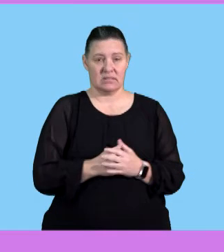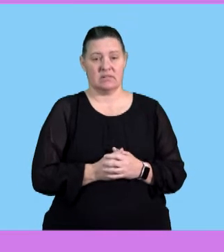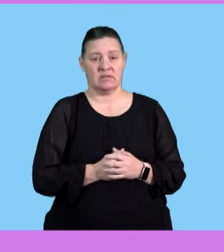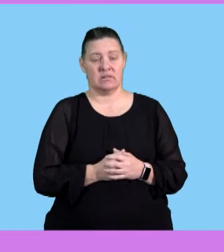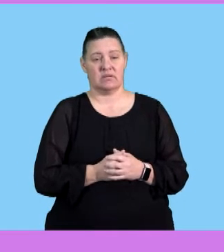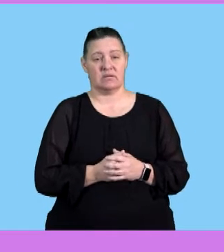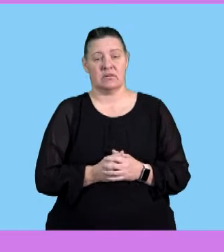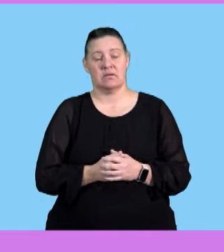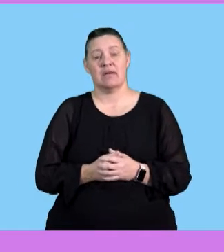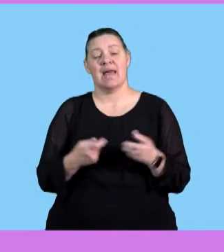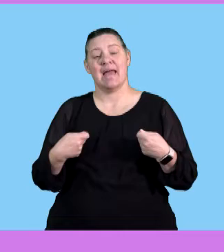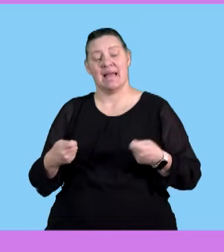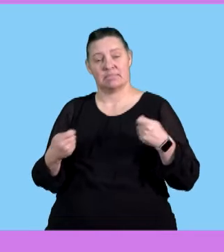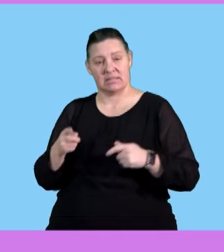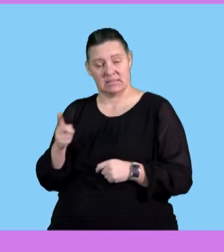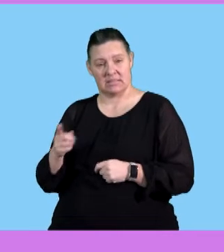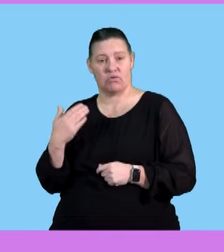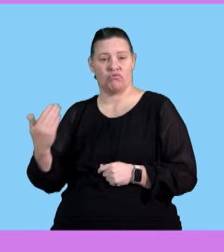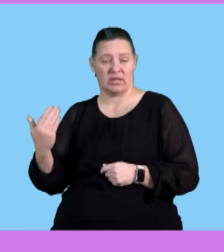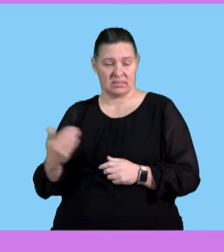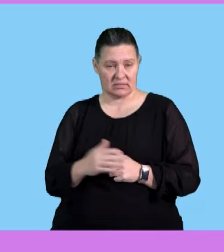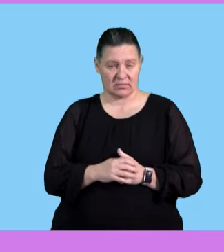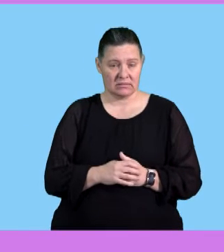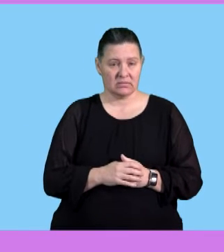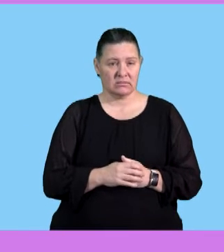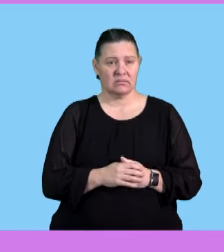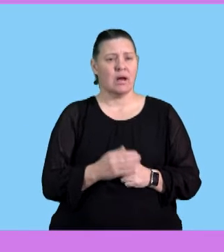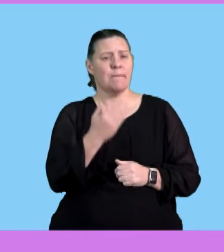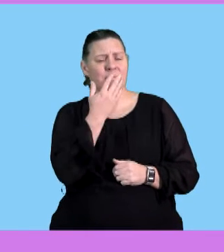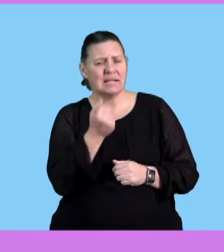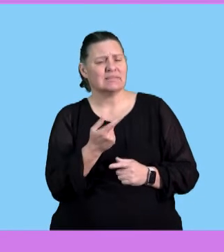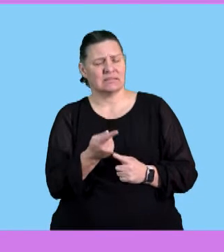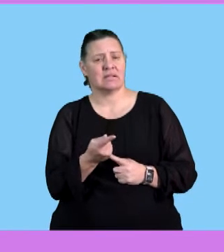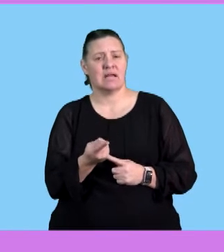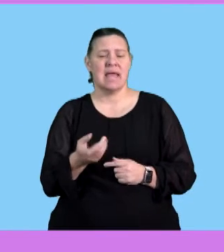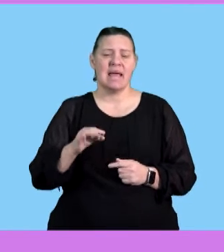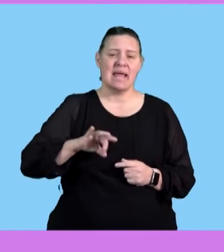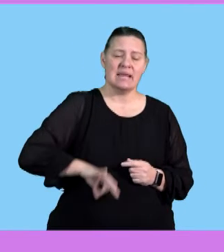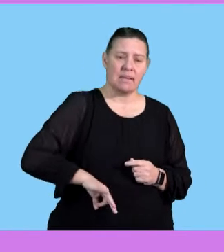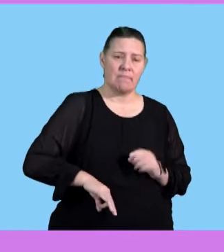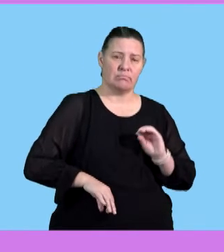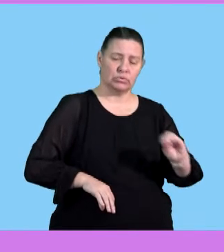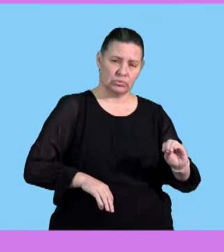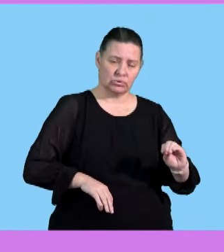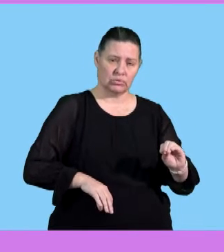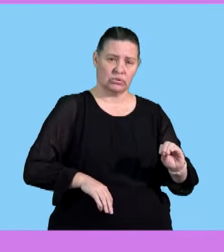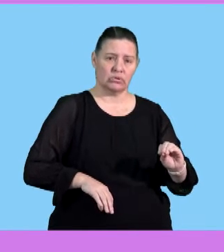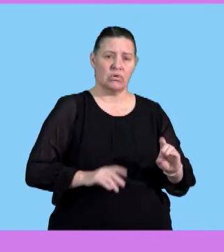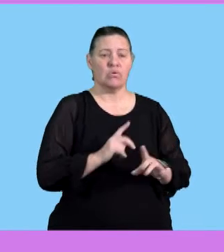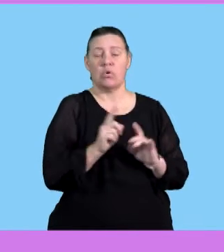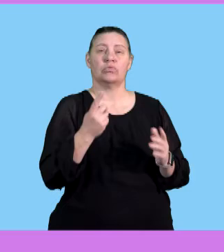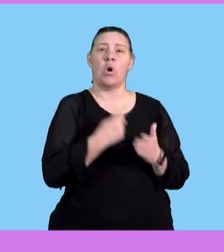on the left and your expenses is on the right. Please do write income